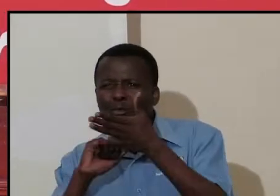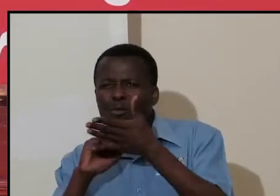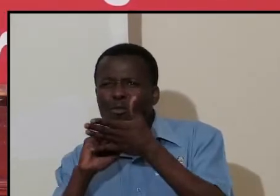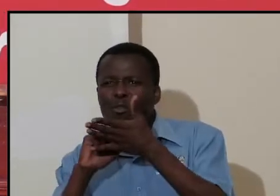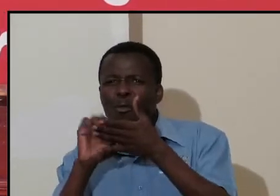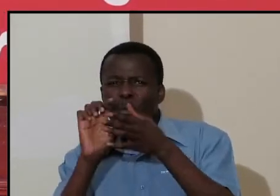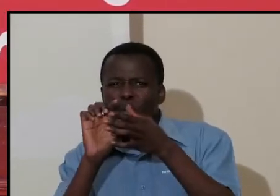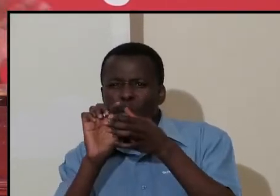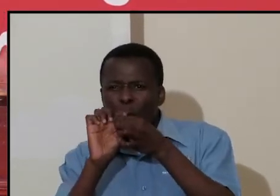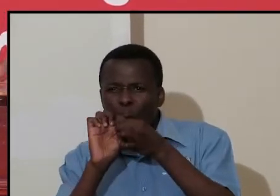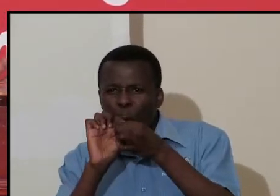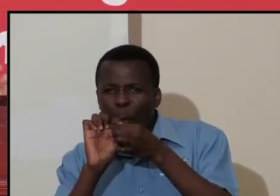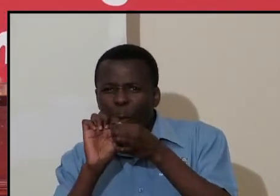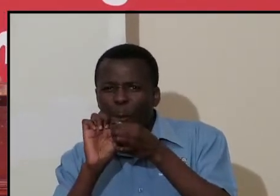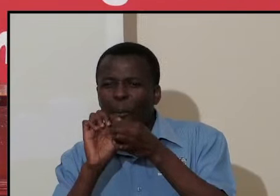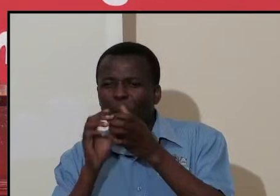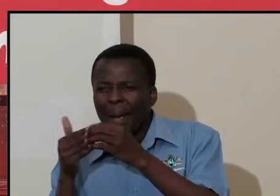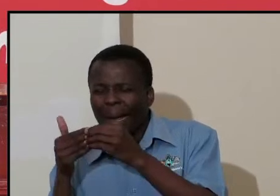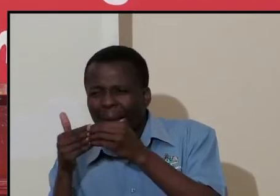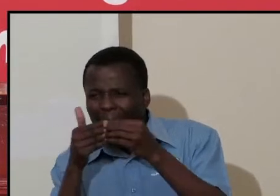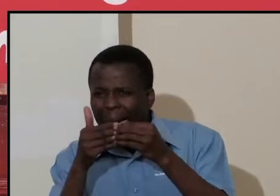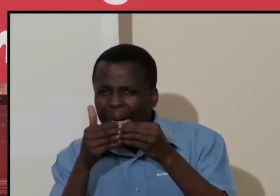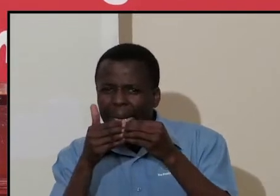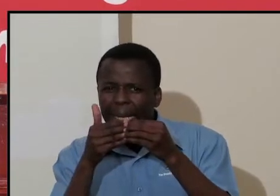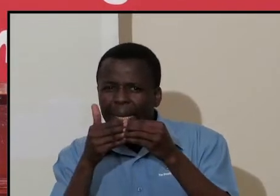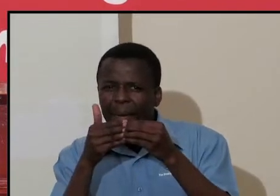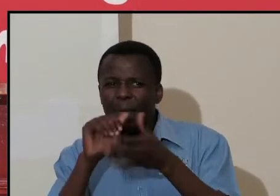guidance about